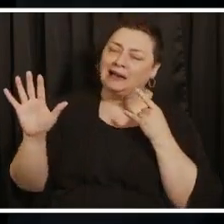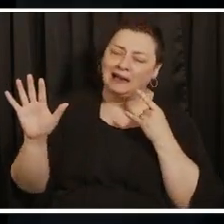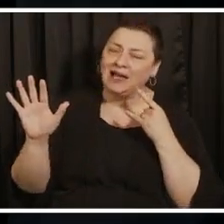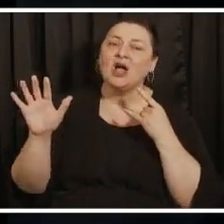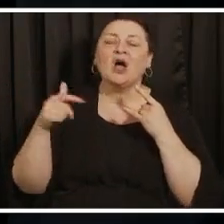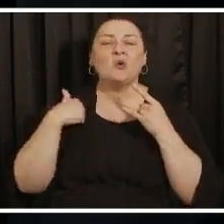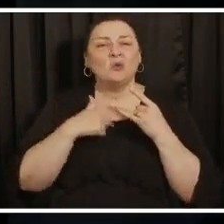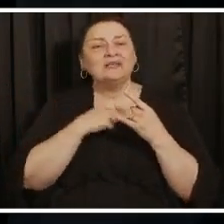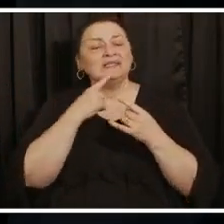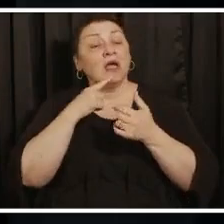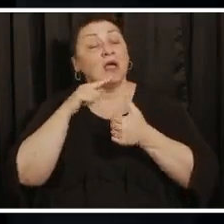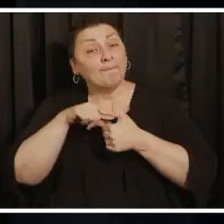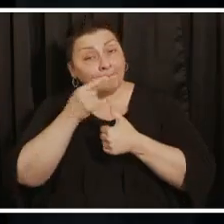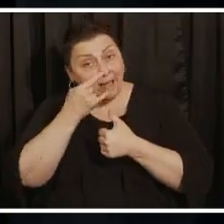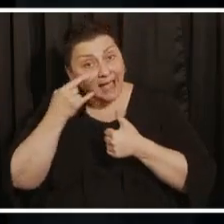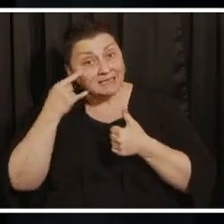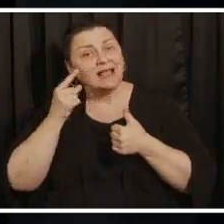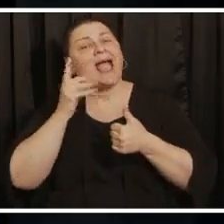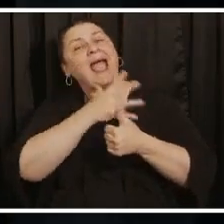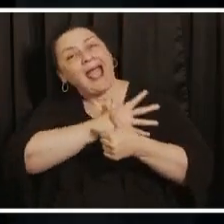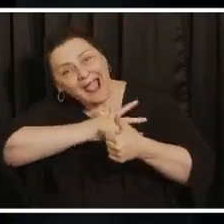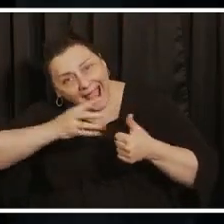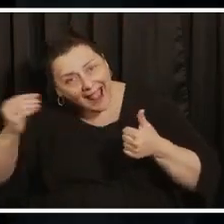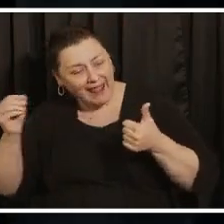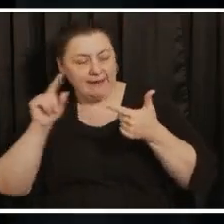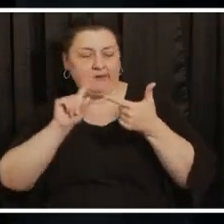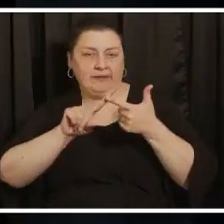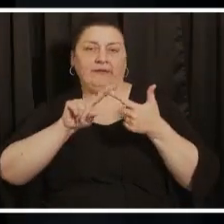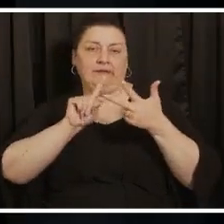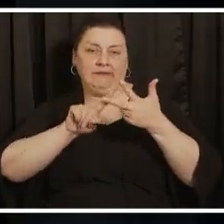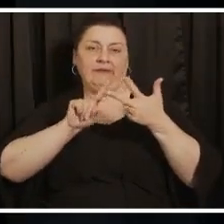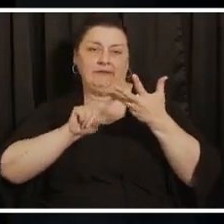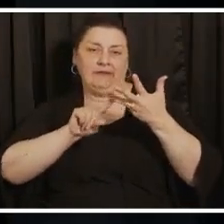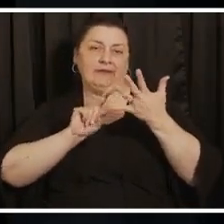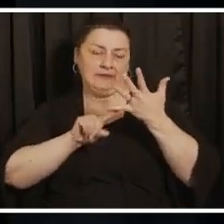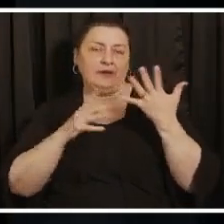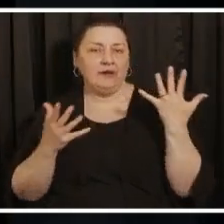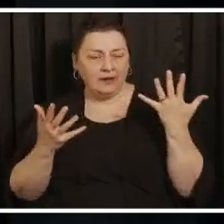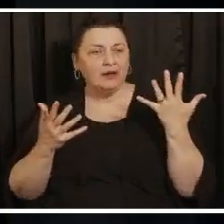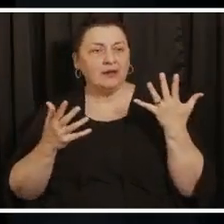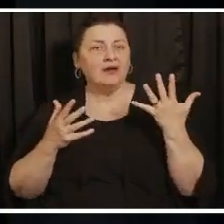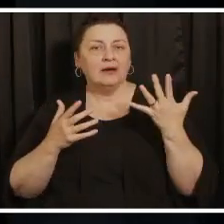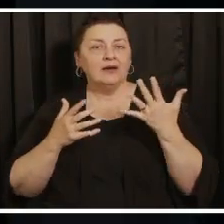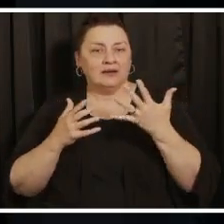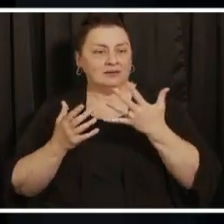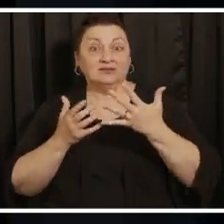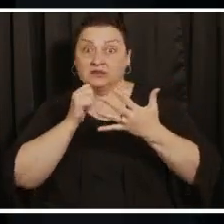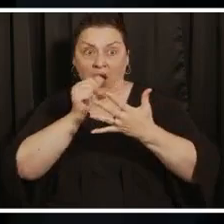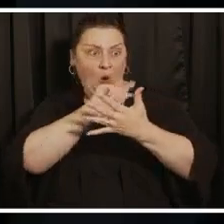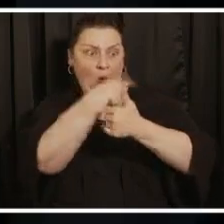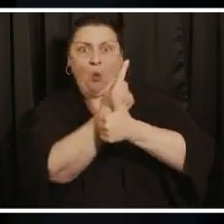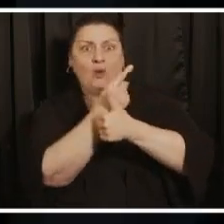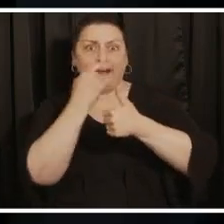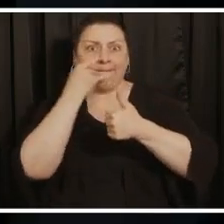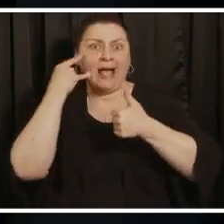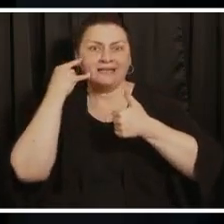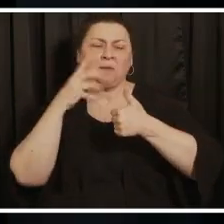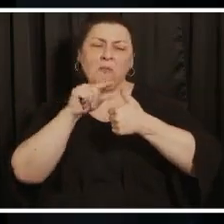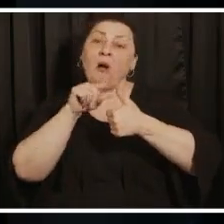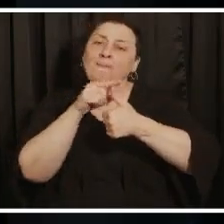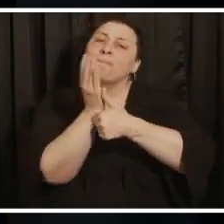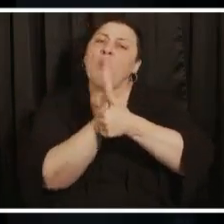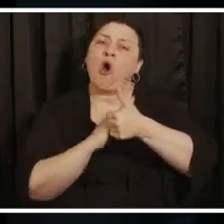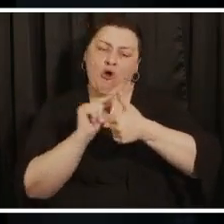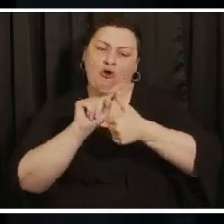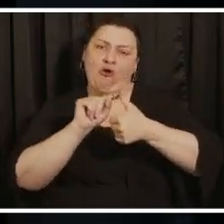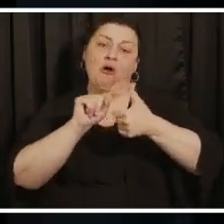keep schools safe. Not to the exclusion of other methods, but they are an important part of providing a safe learning environment. I would